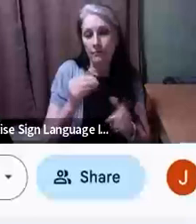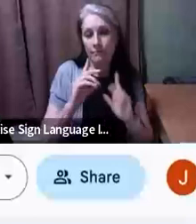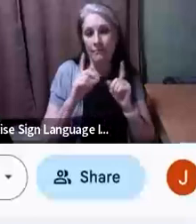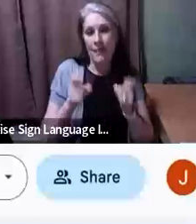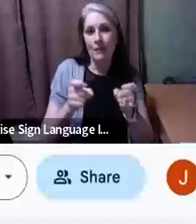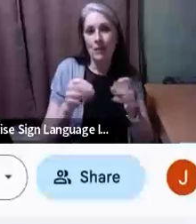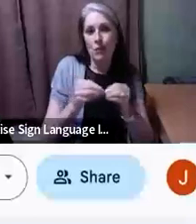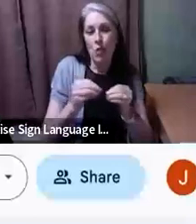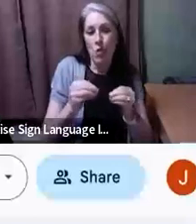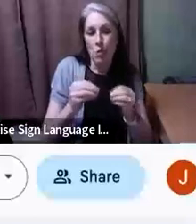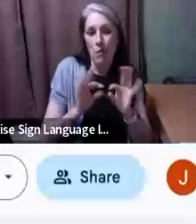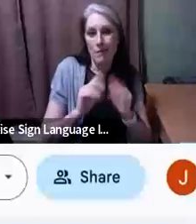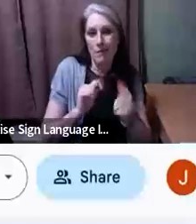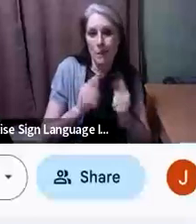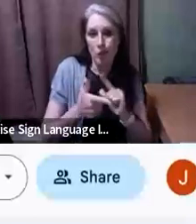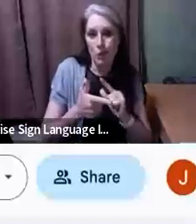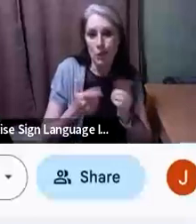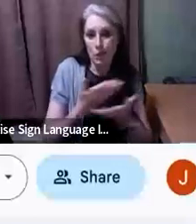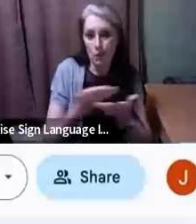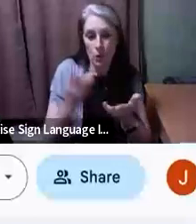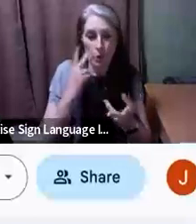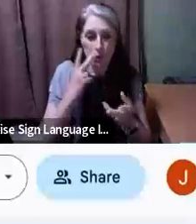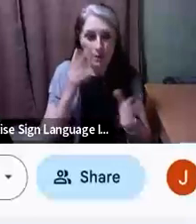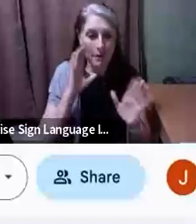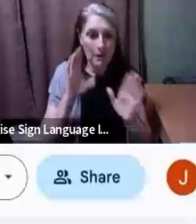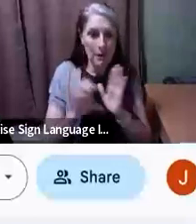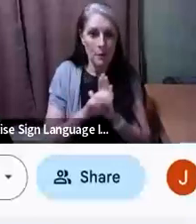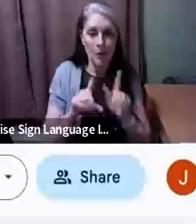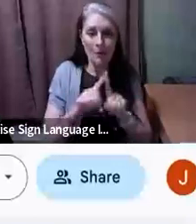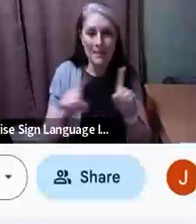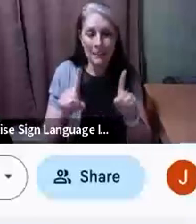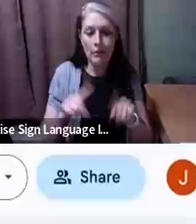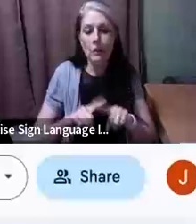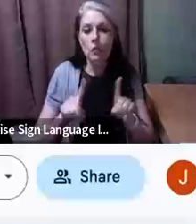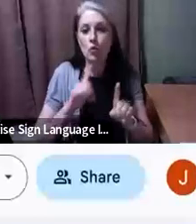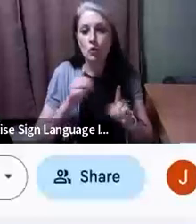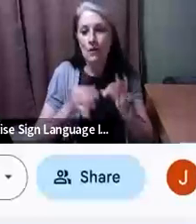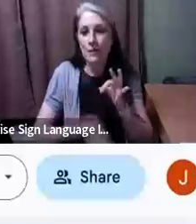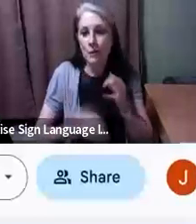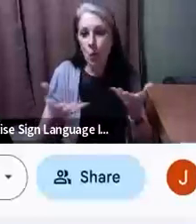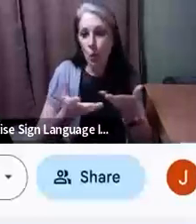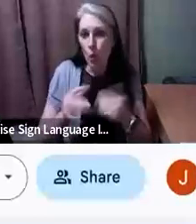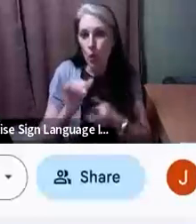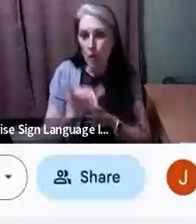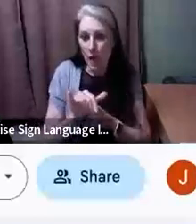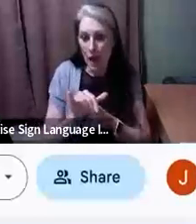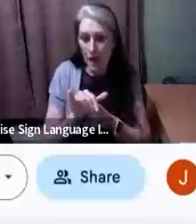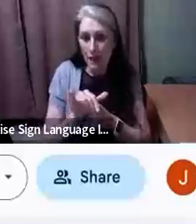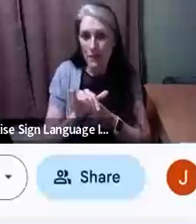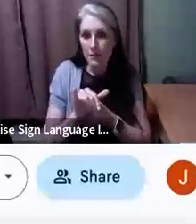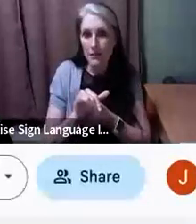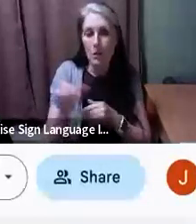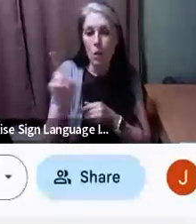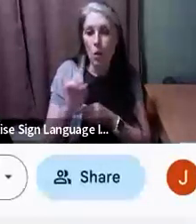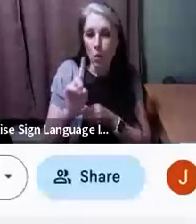little bit more of the interpretation of the piece. An image caption is really simply what it is, where